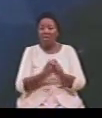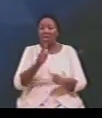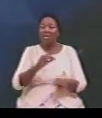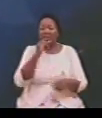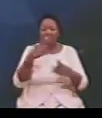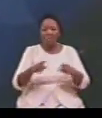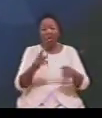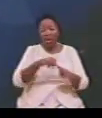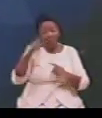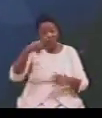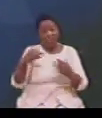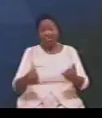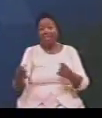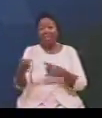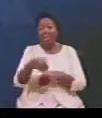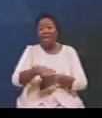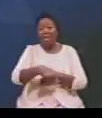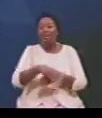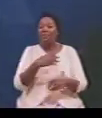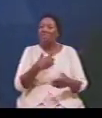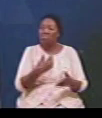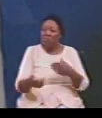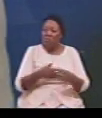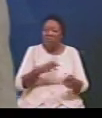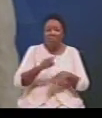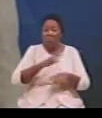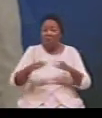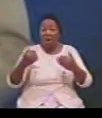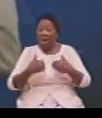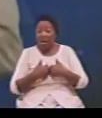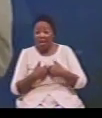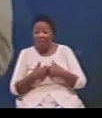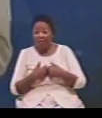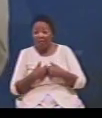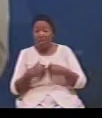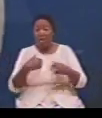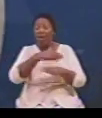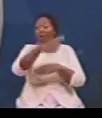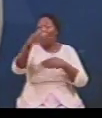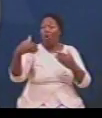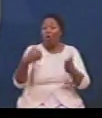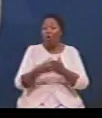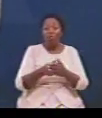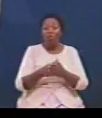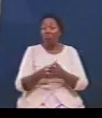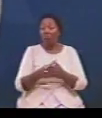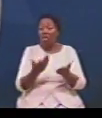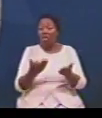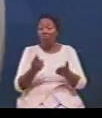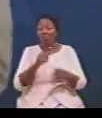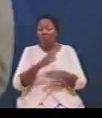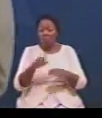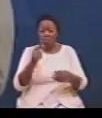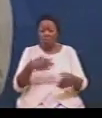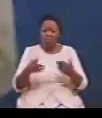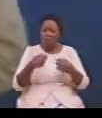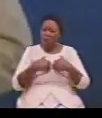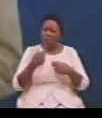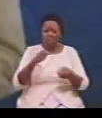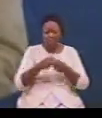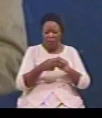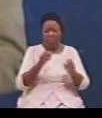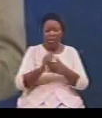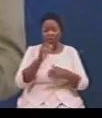for you tonight, even if you do not have if you have a problem that